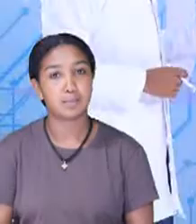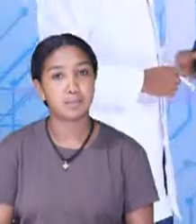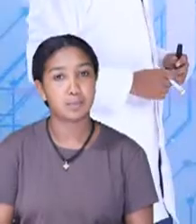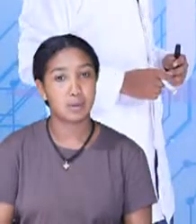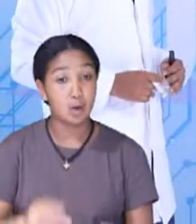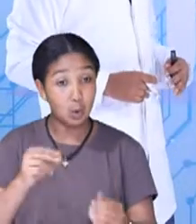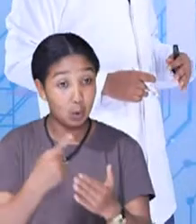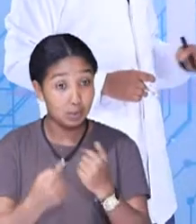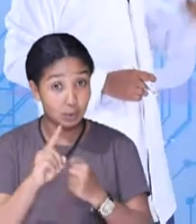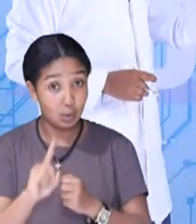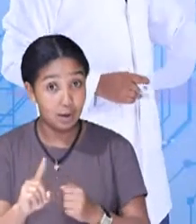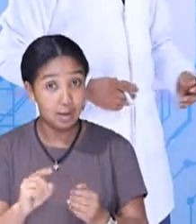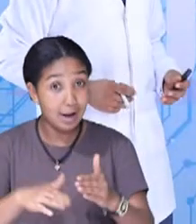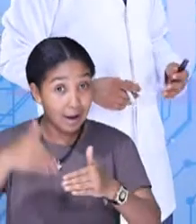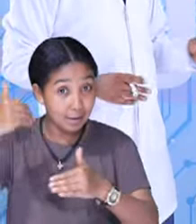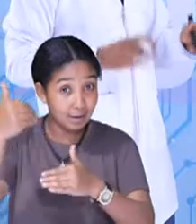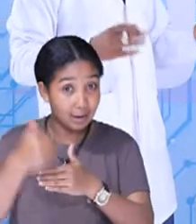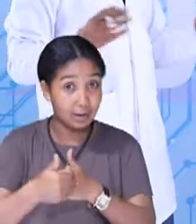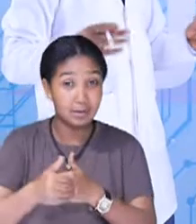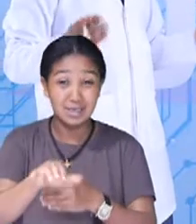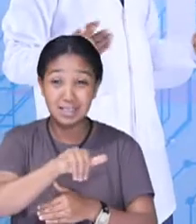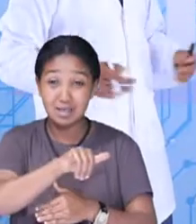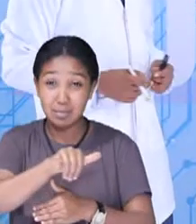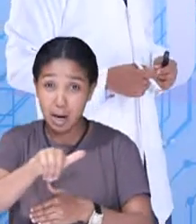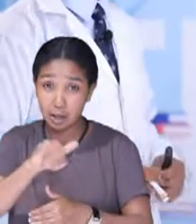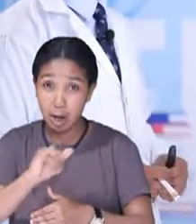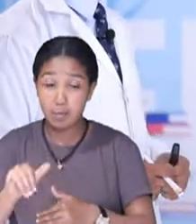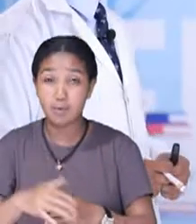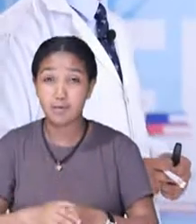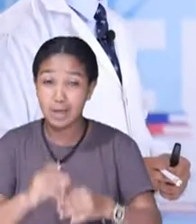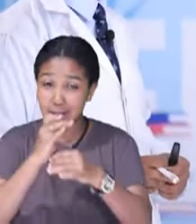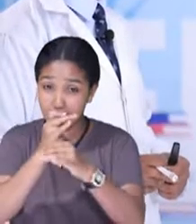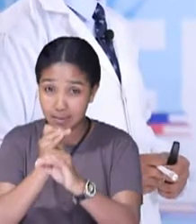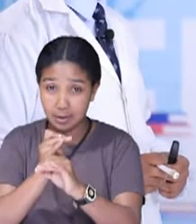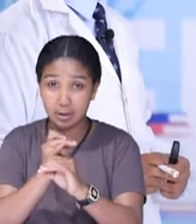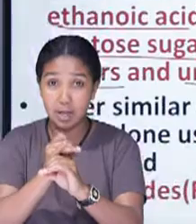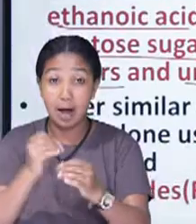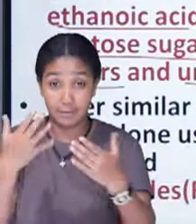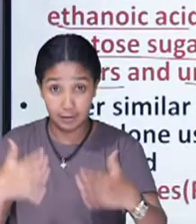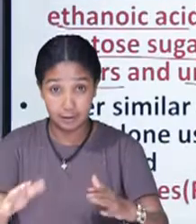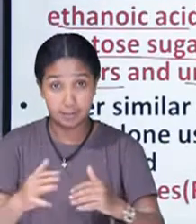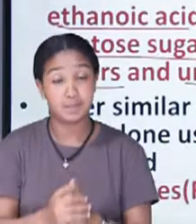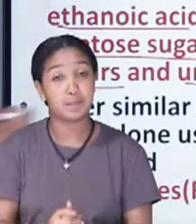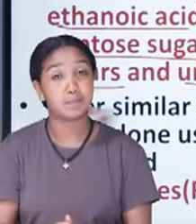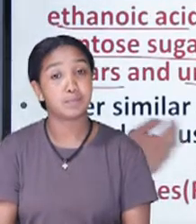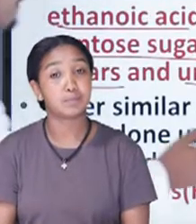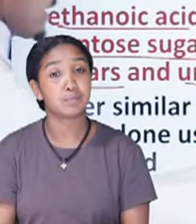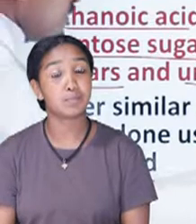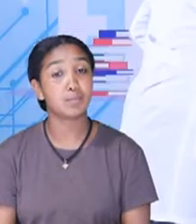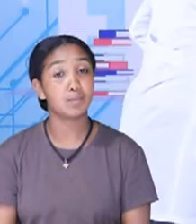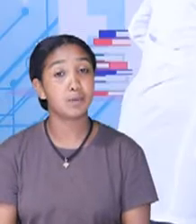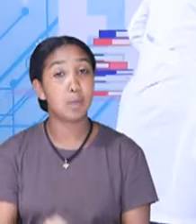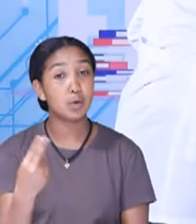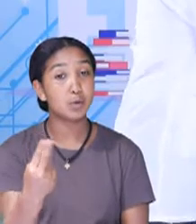Not only this one, later similar type of experiments have done